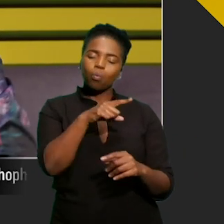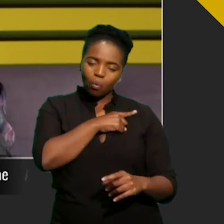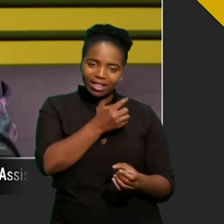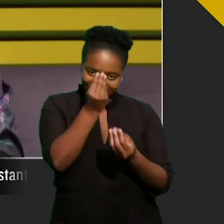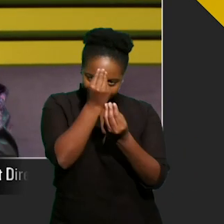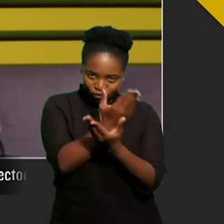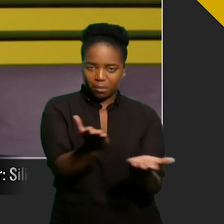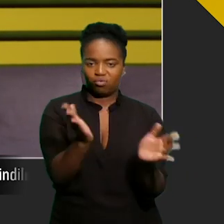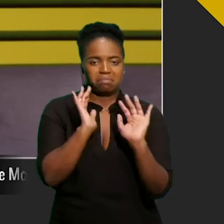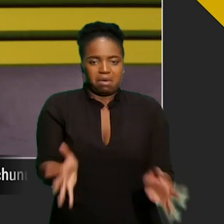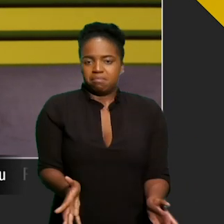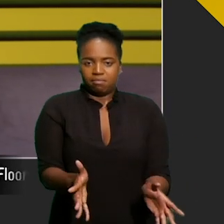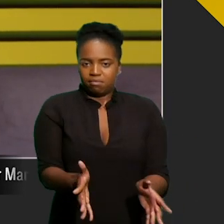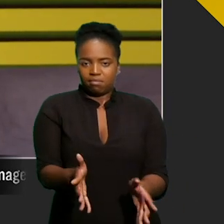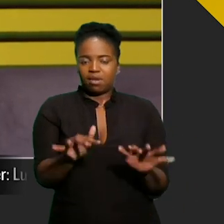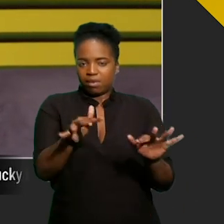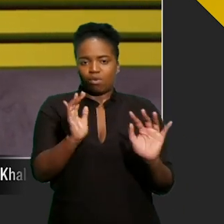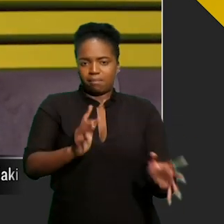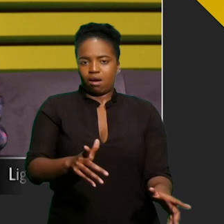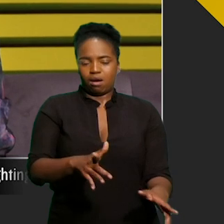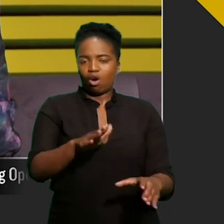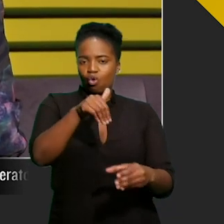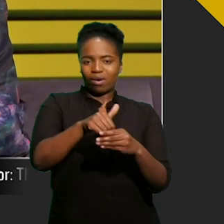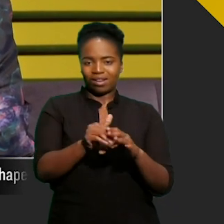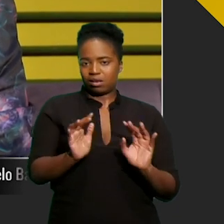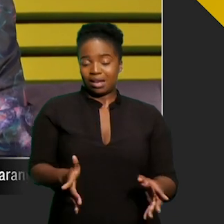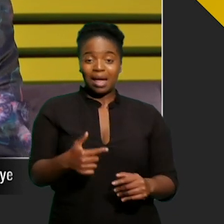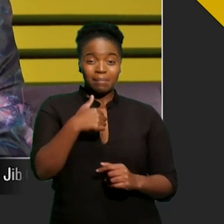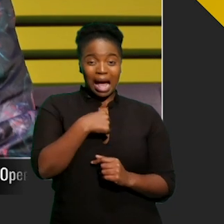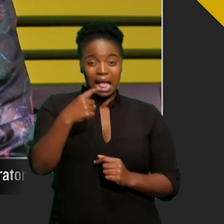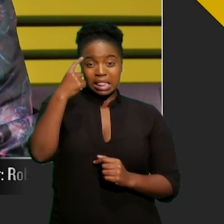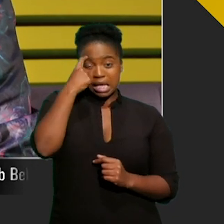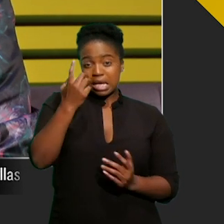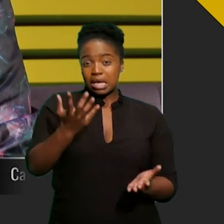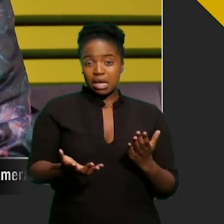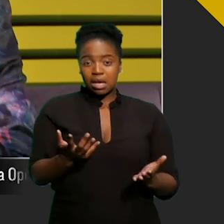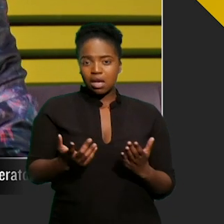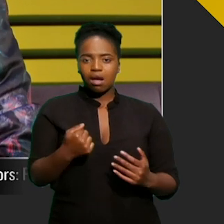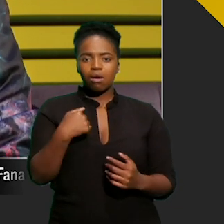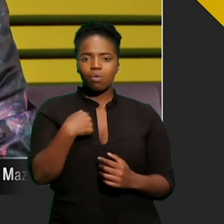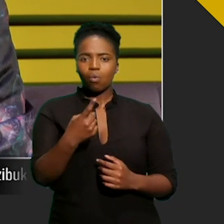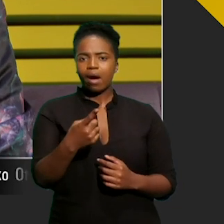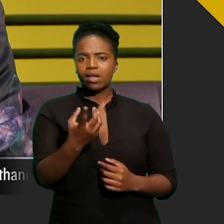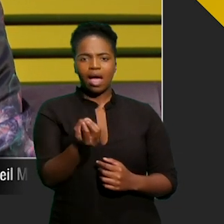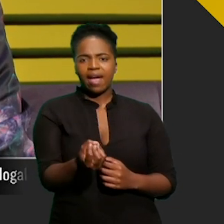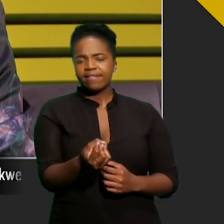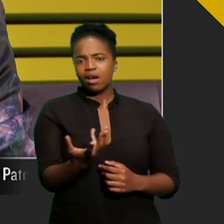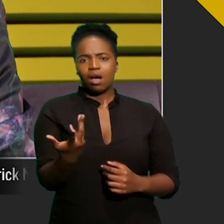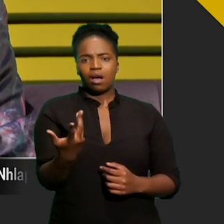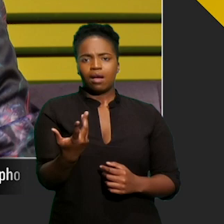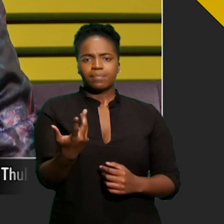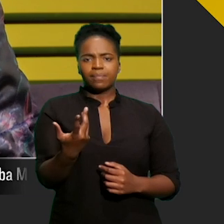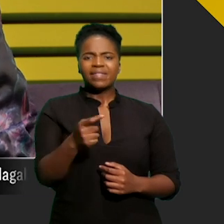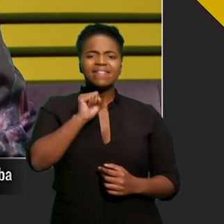that, you know, believe in their content and trust their content. Mm. And I think we're falling into that trap of the Trumpian ethos